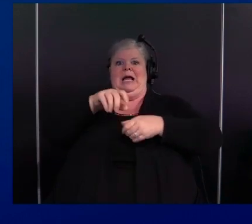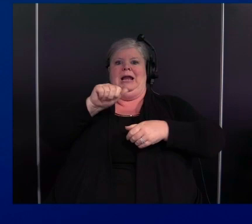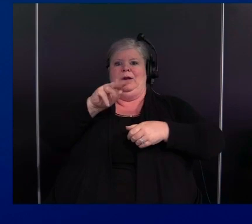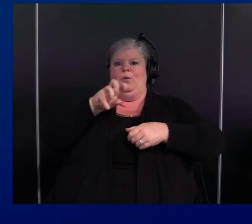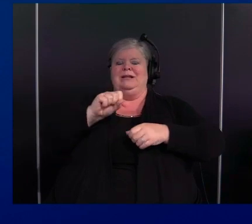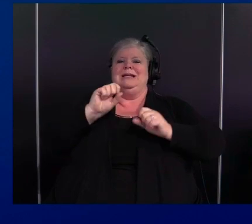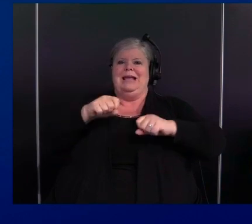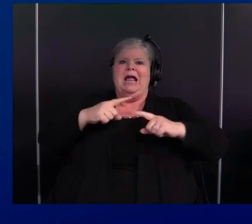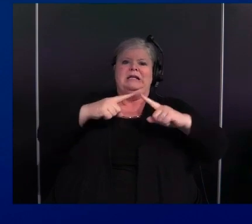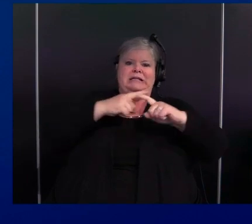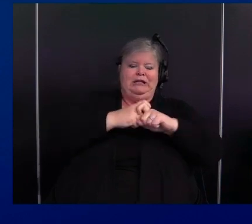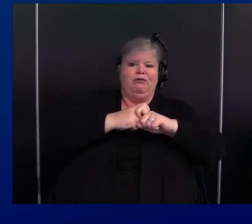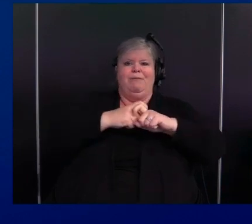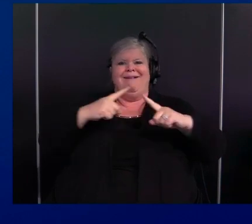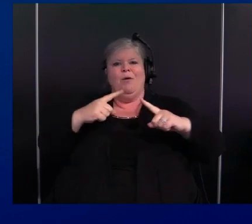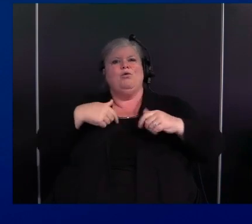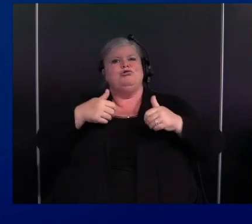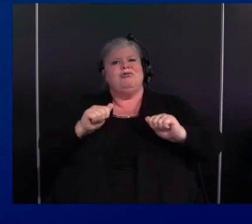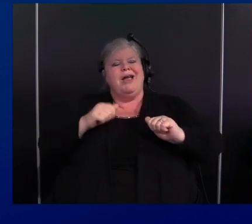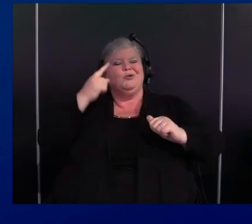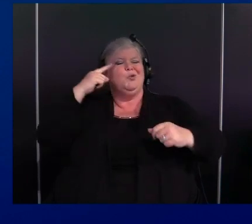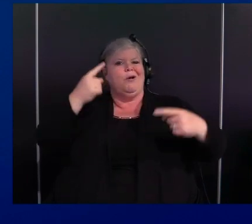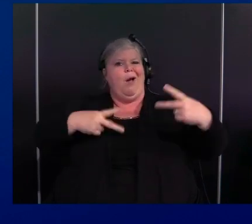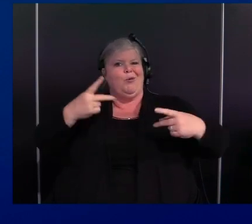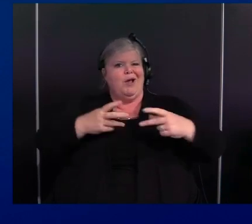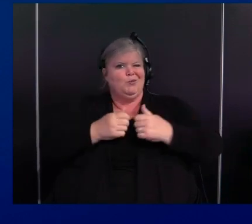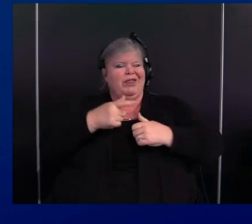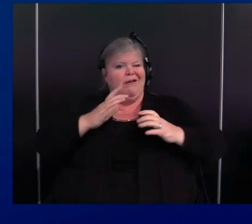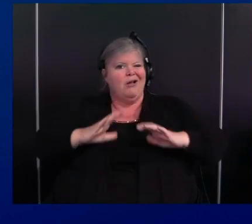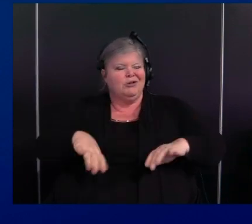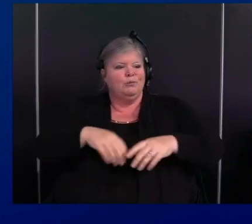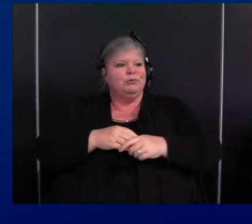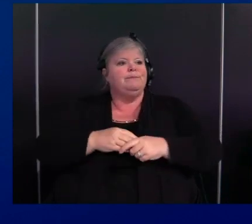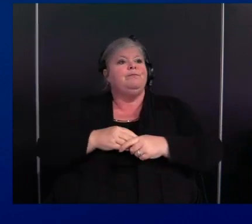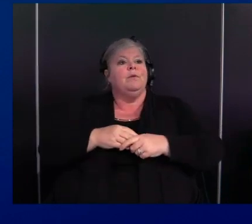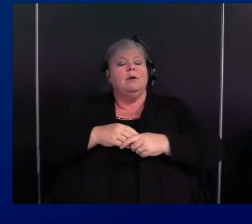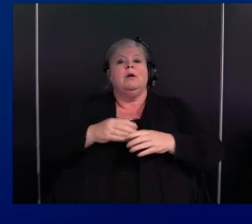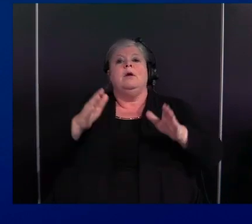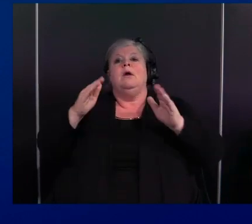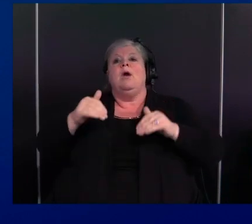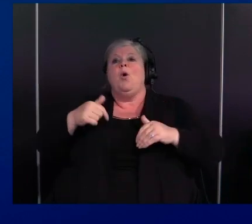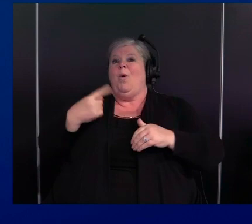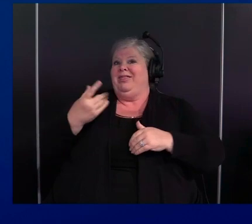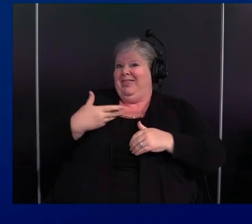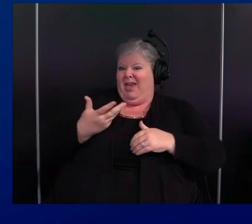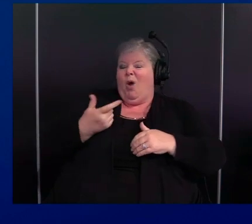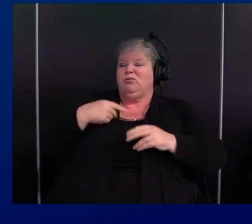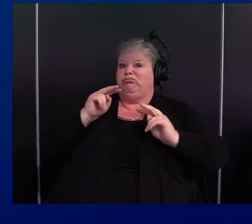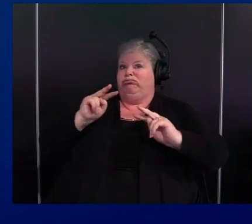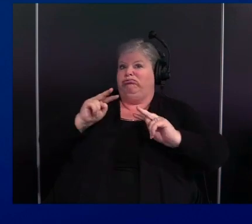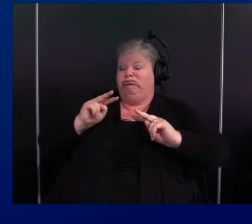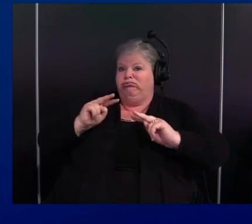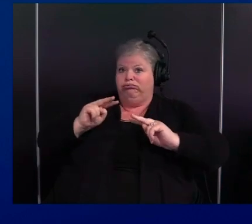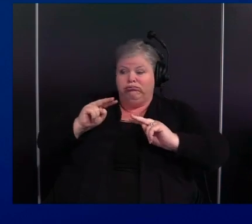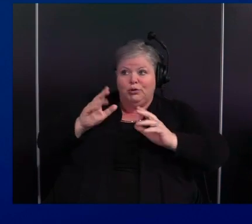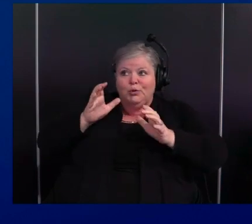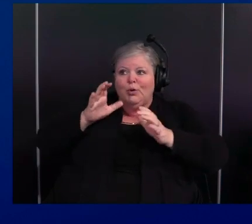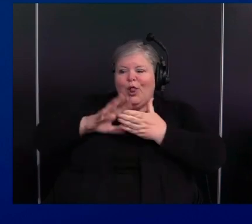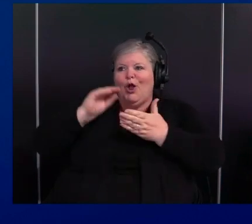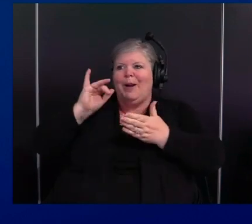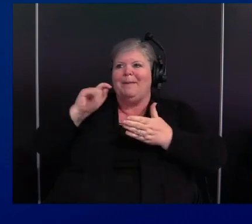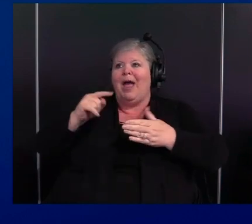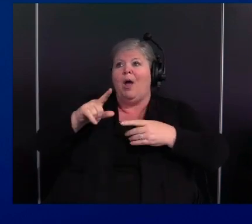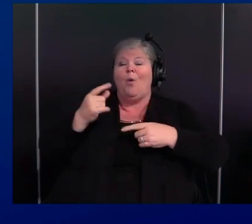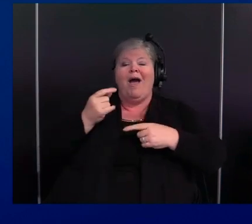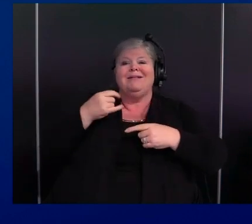a compromise. Trying to meet customers where they're at. Yeah, Absolutely. well, one of the things I was really looking forward to hearing about was the recent release of AWS